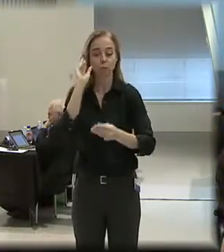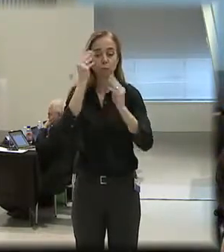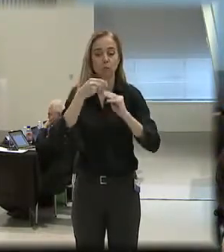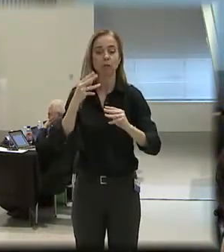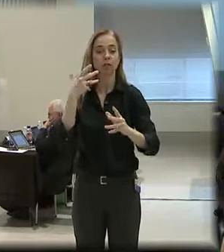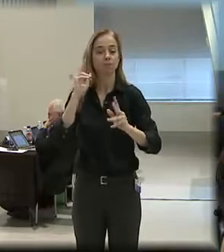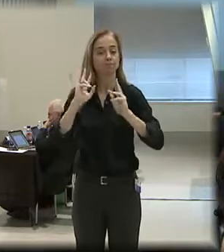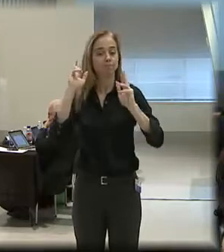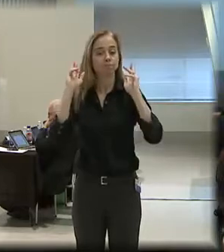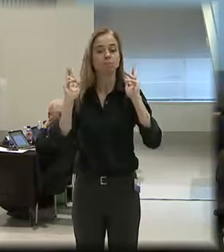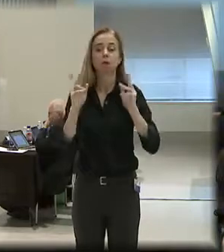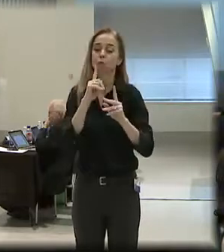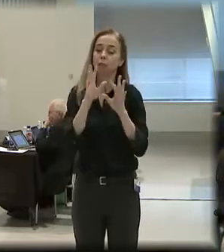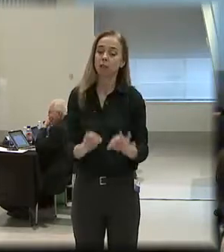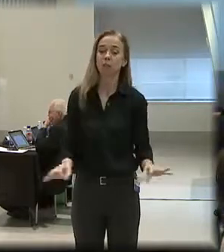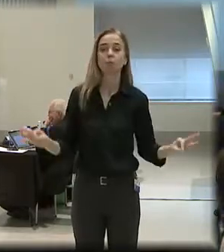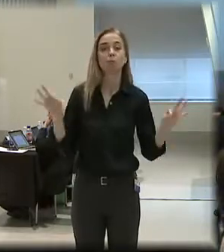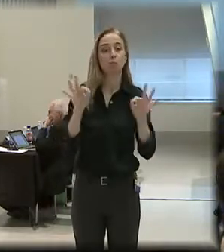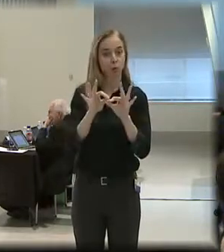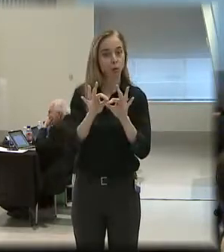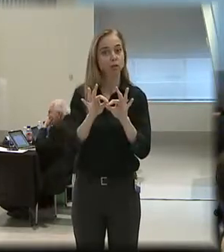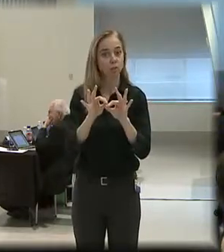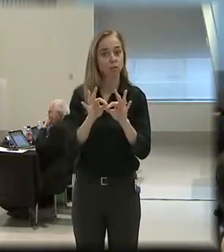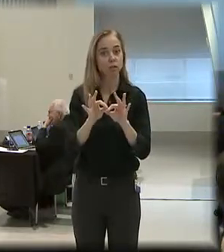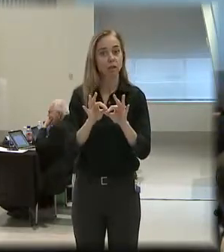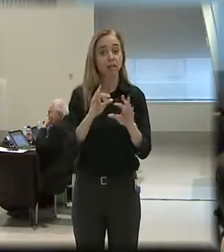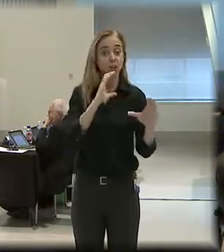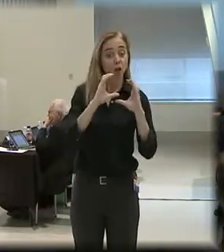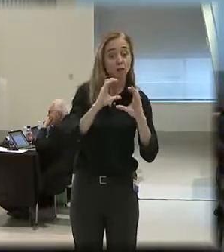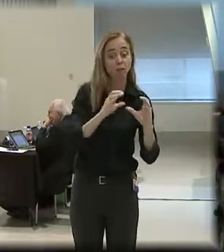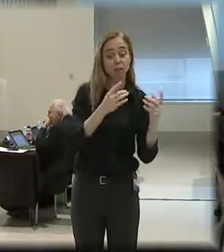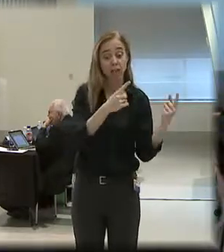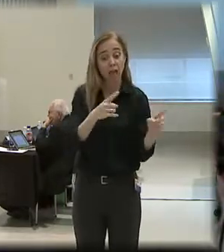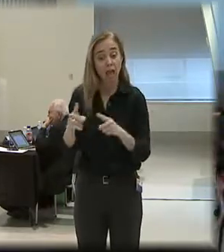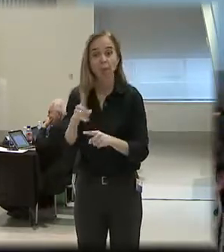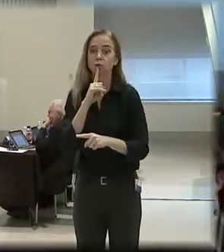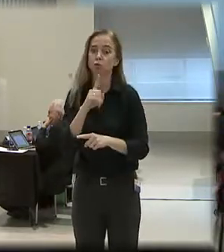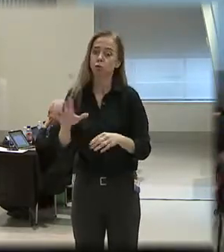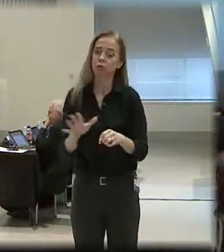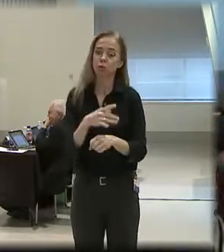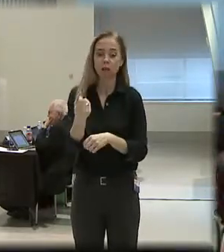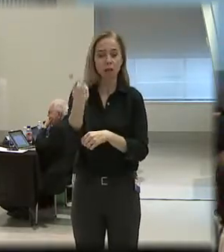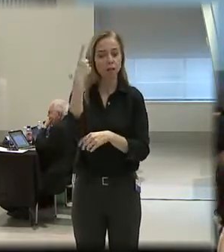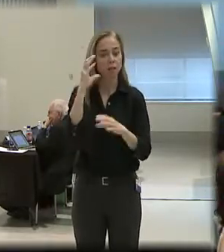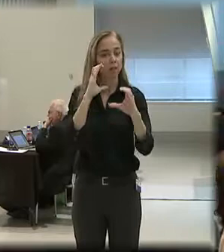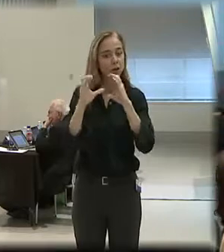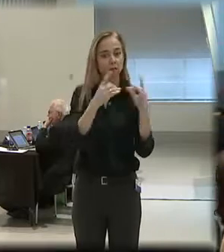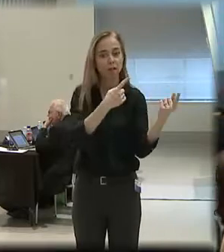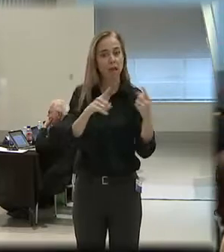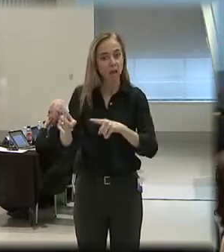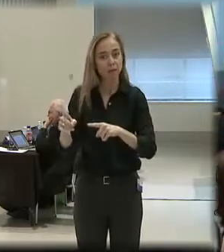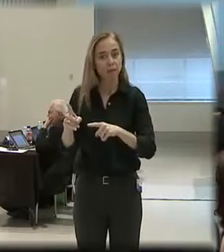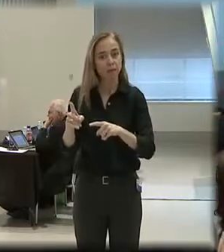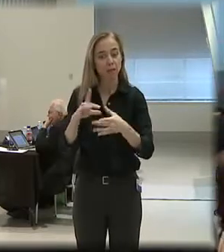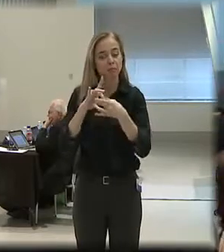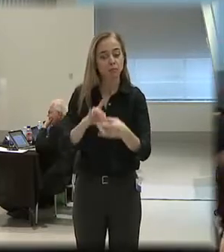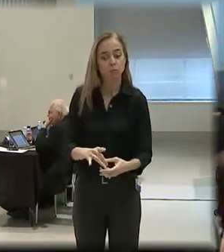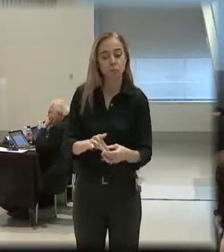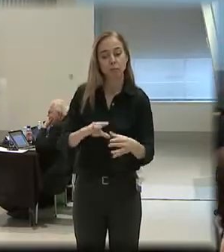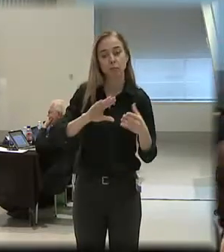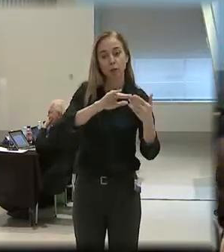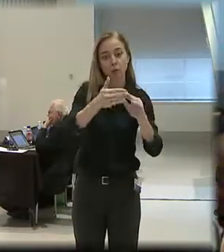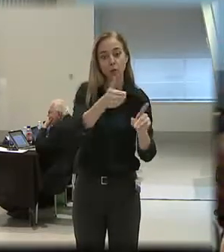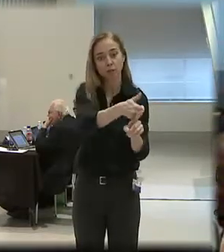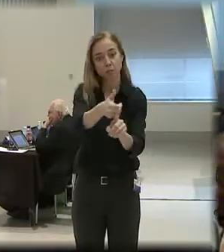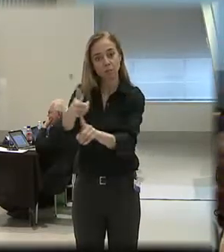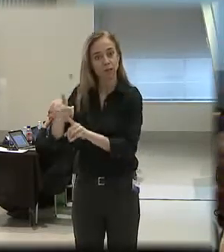salons. And it is important that as we have these conversations, we truly understand the conversations that are happening inside of communities. The